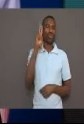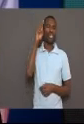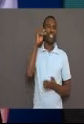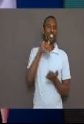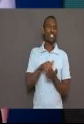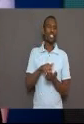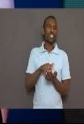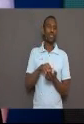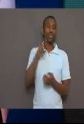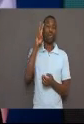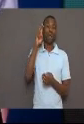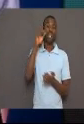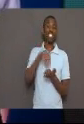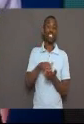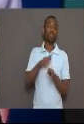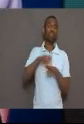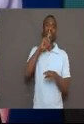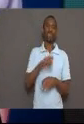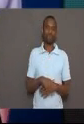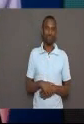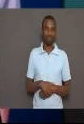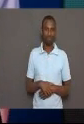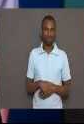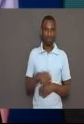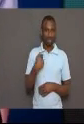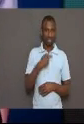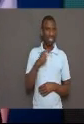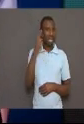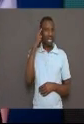time, we do not even think about it.